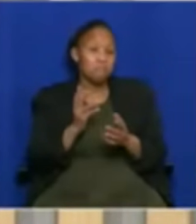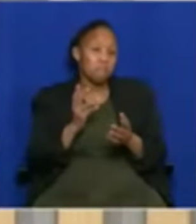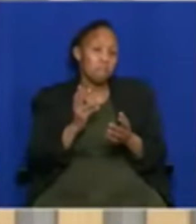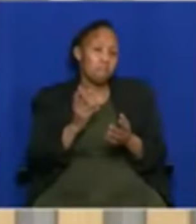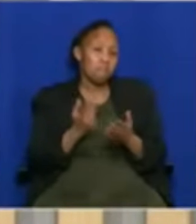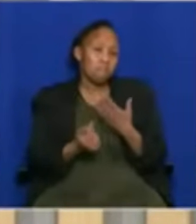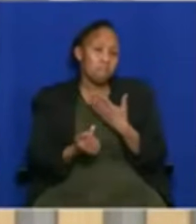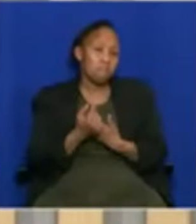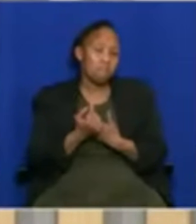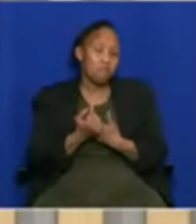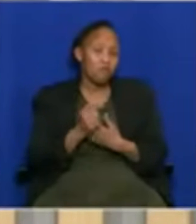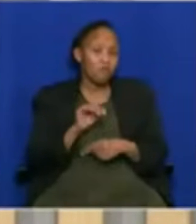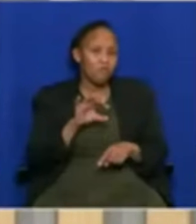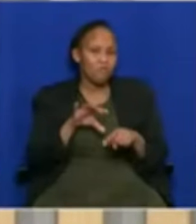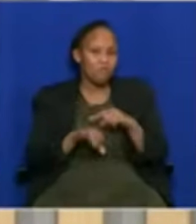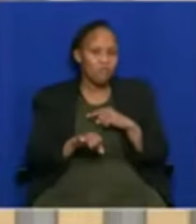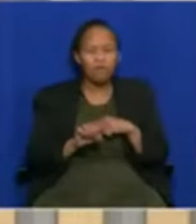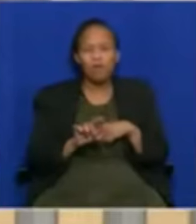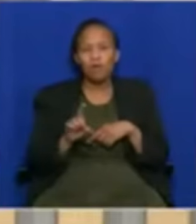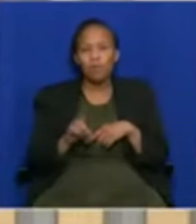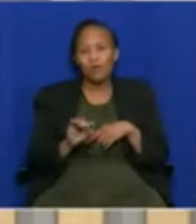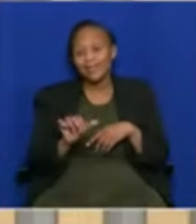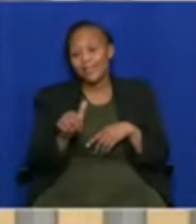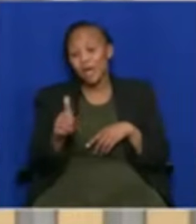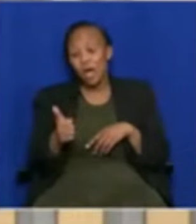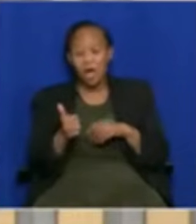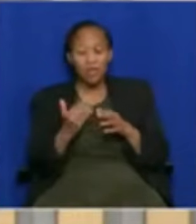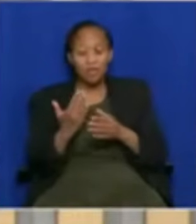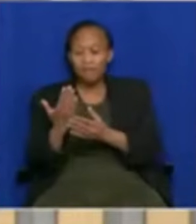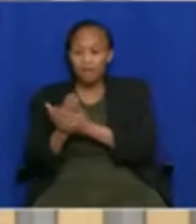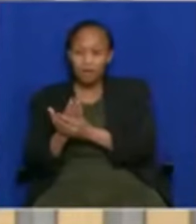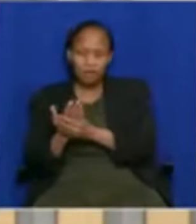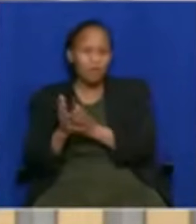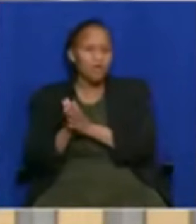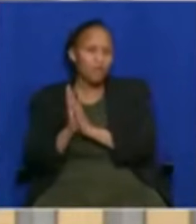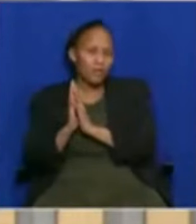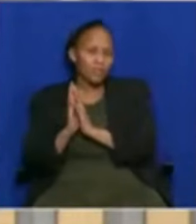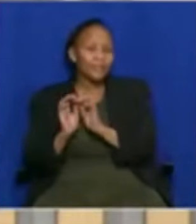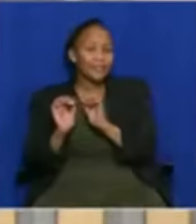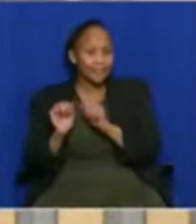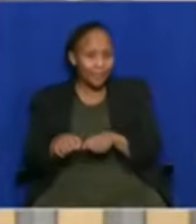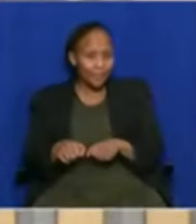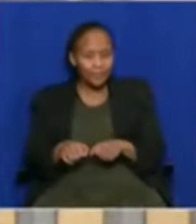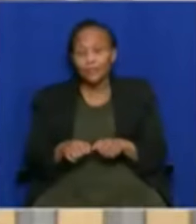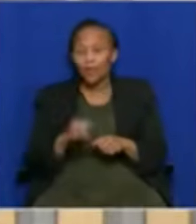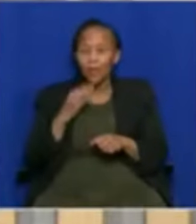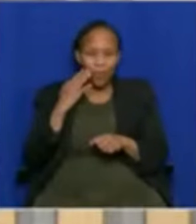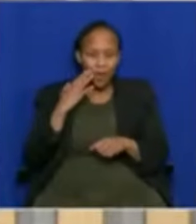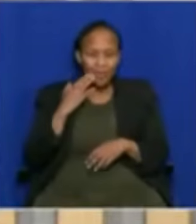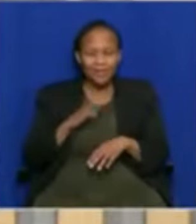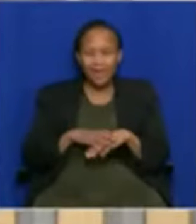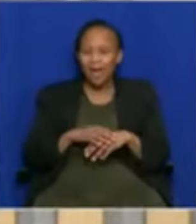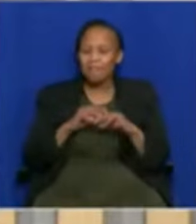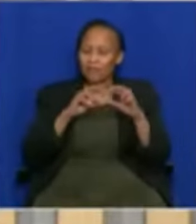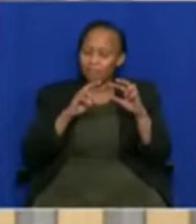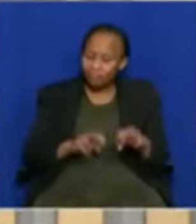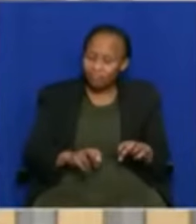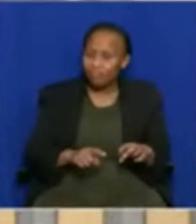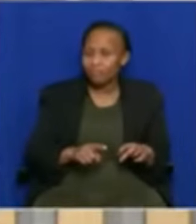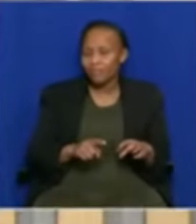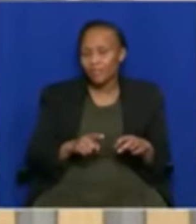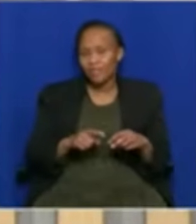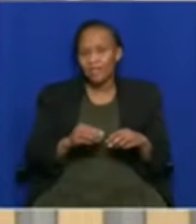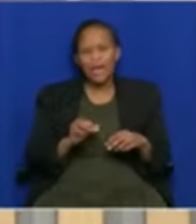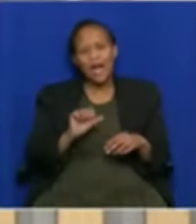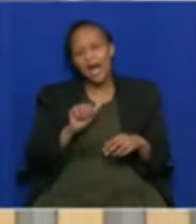a number of other files are requested in that. During the course of the investigation, other things come up which you have to investigate.